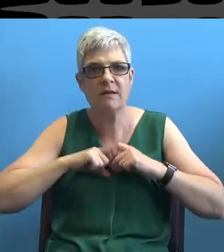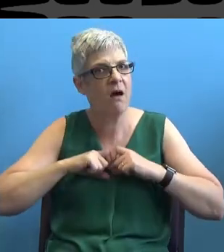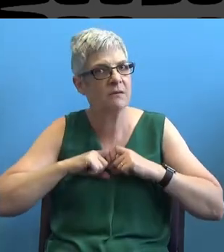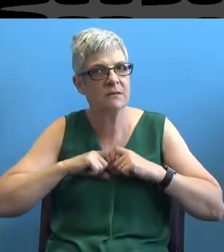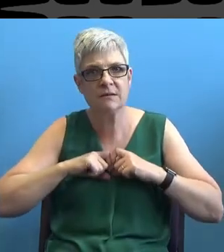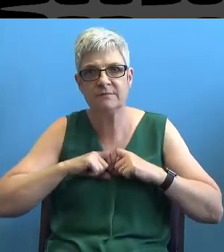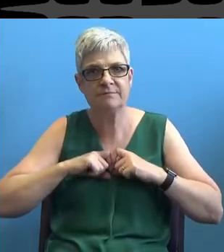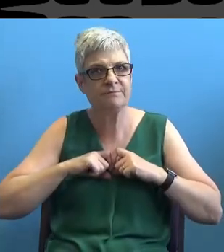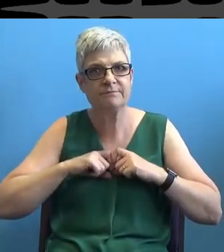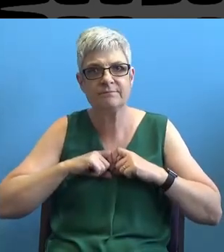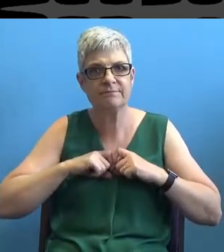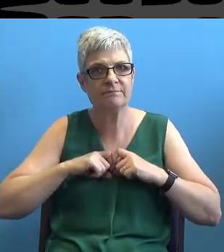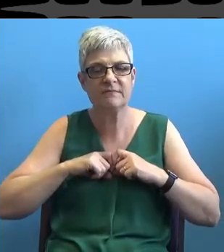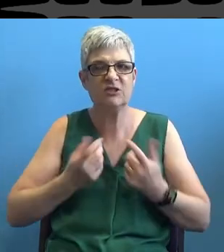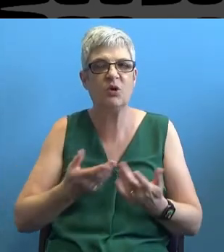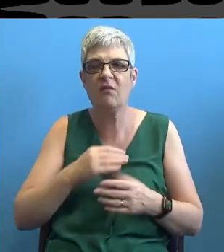come?